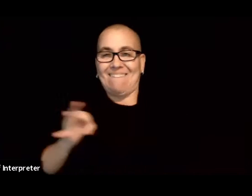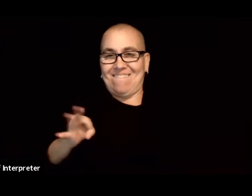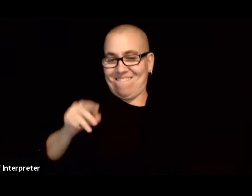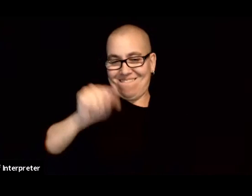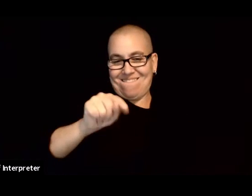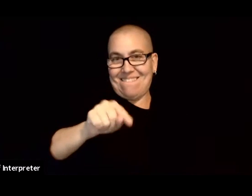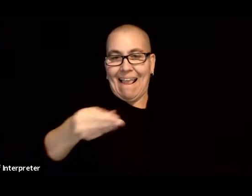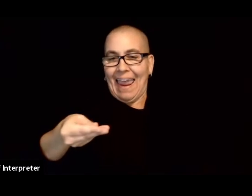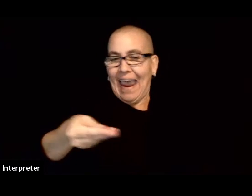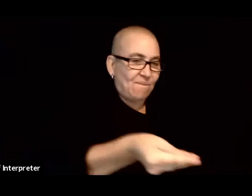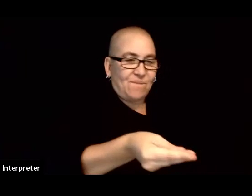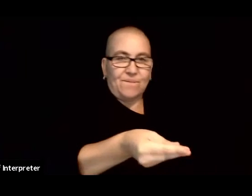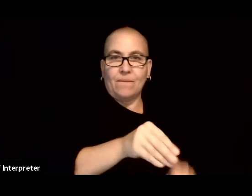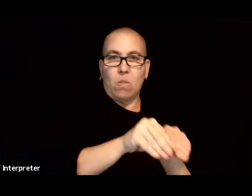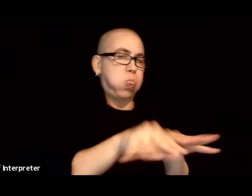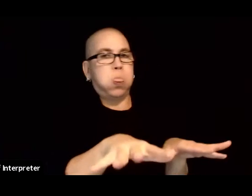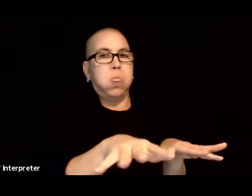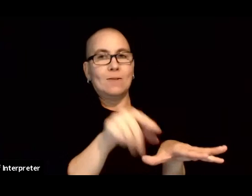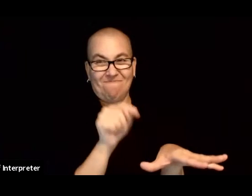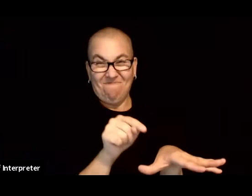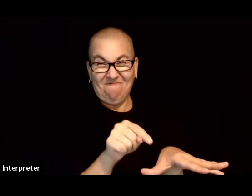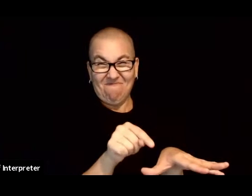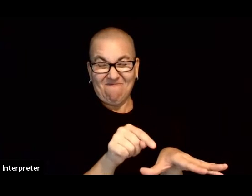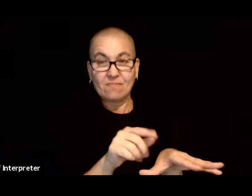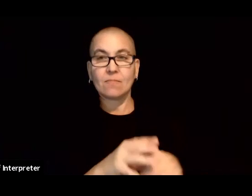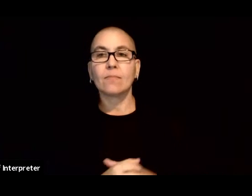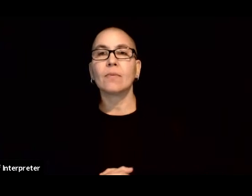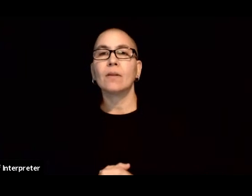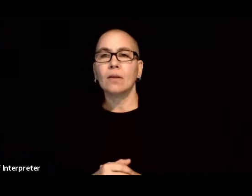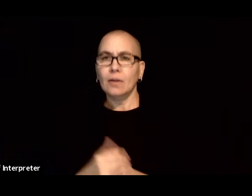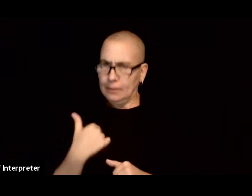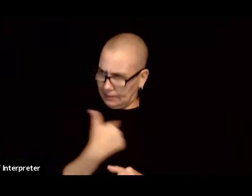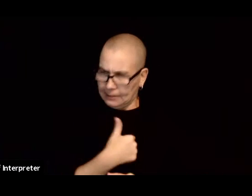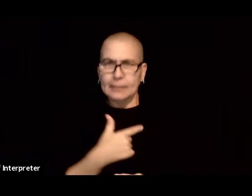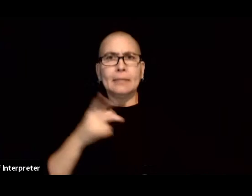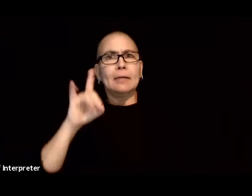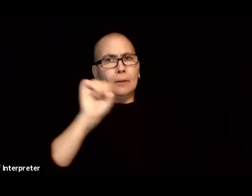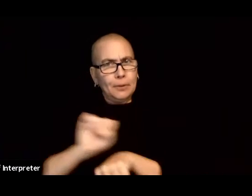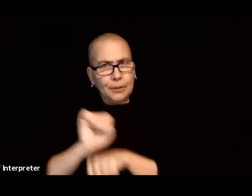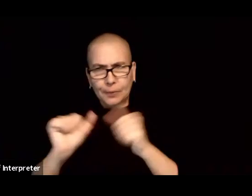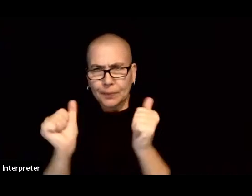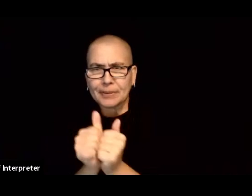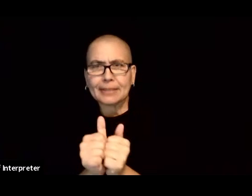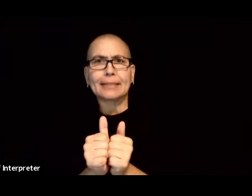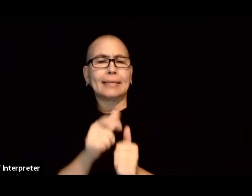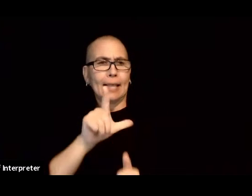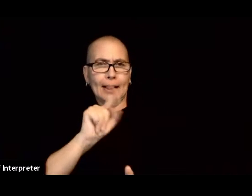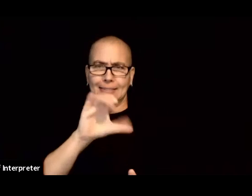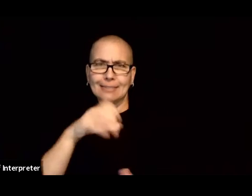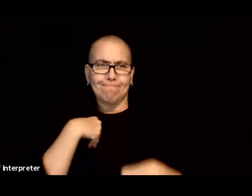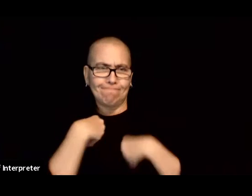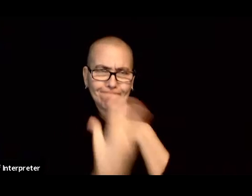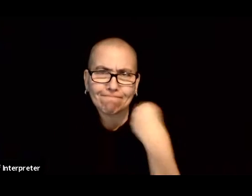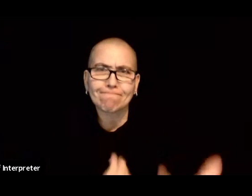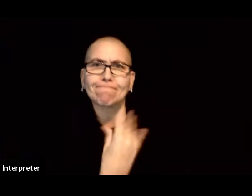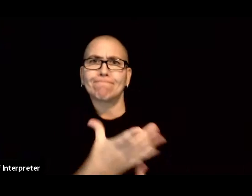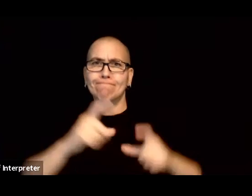to PPE, and that we've worked with them on infection prevention and all of those things.